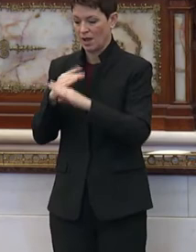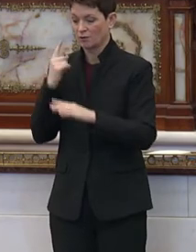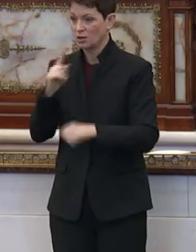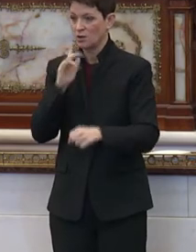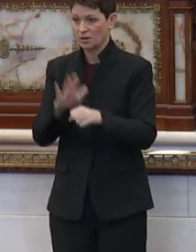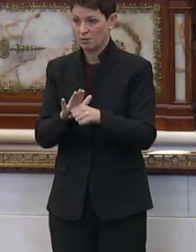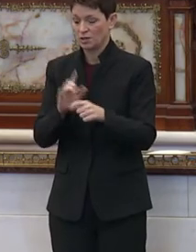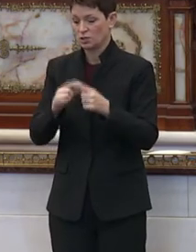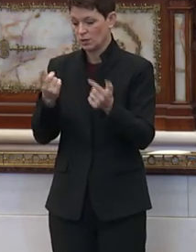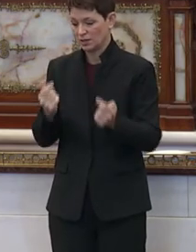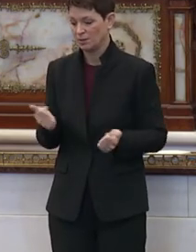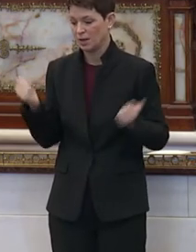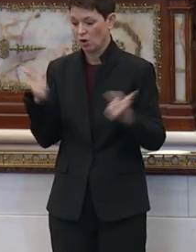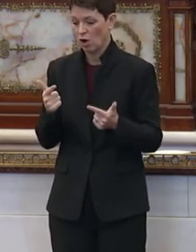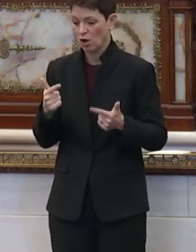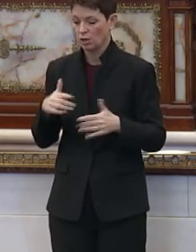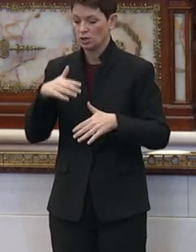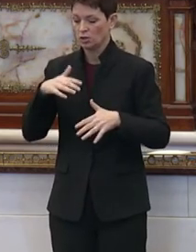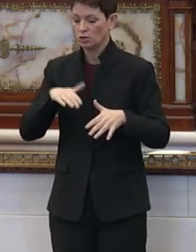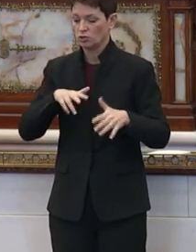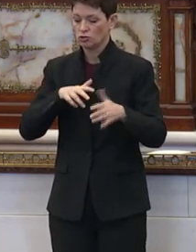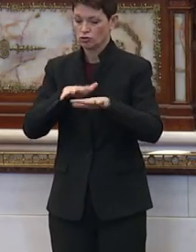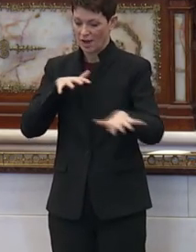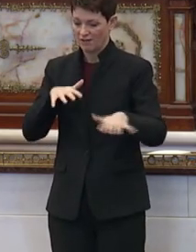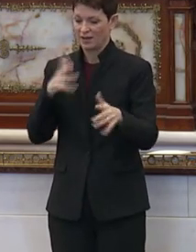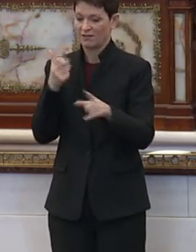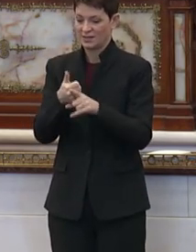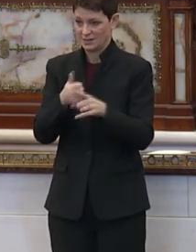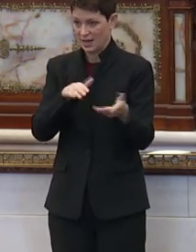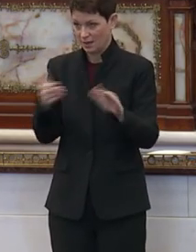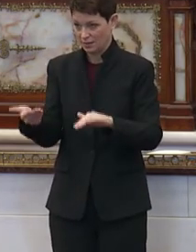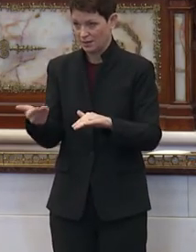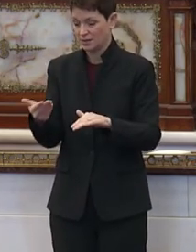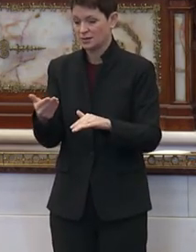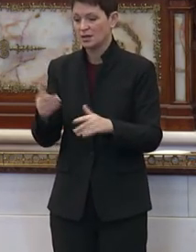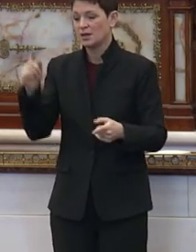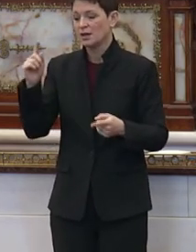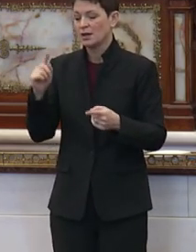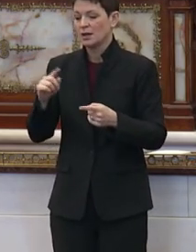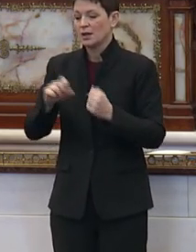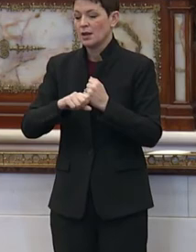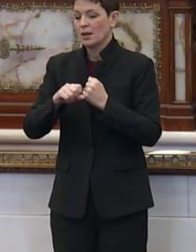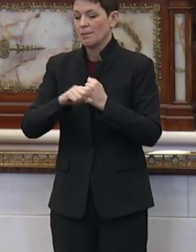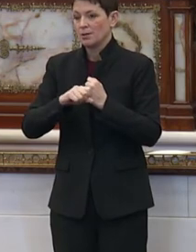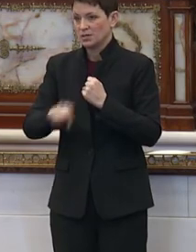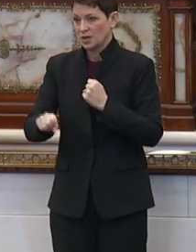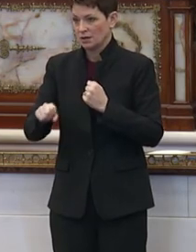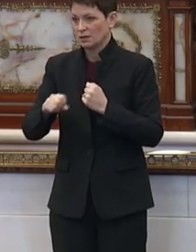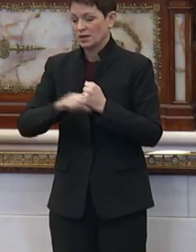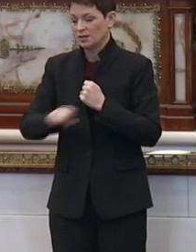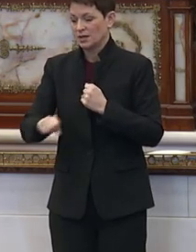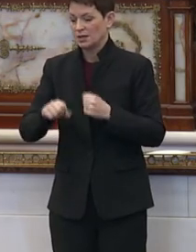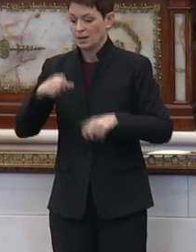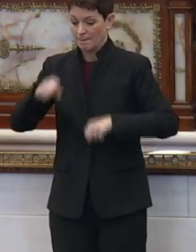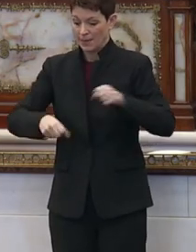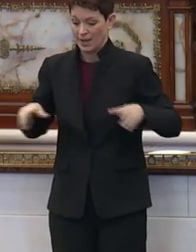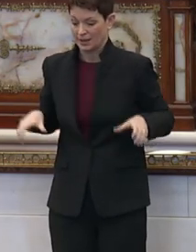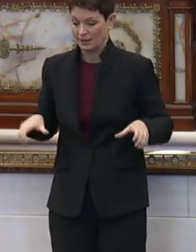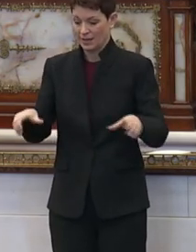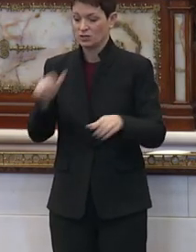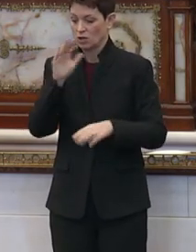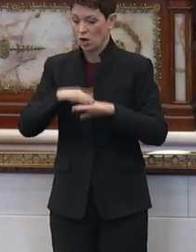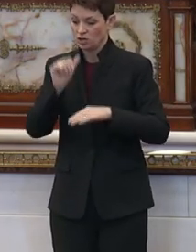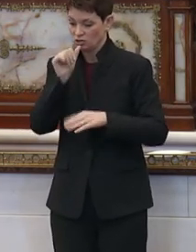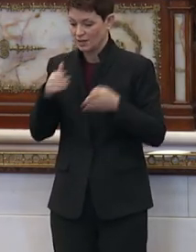to eliminating all traffic fatalities, this extended parking protected bike lane on Market Street